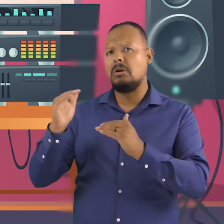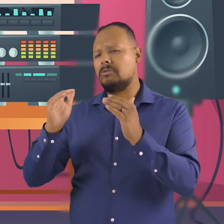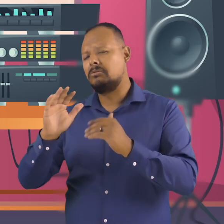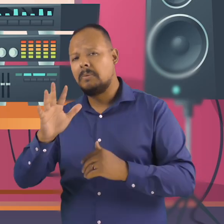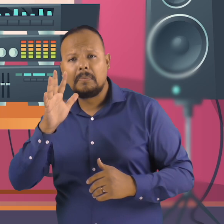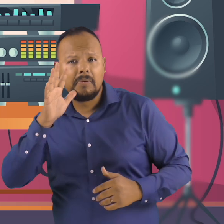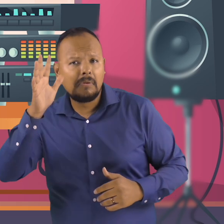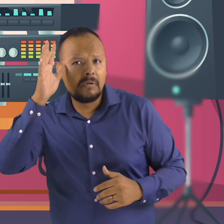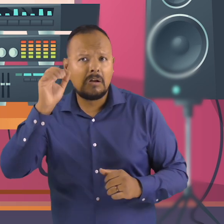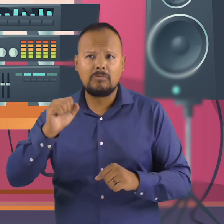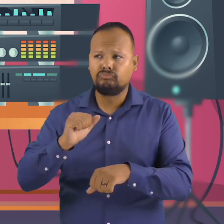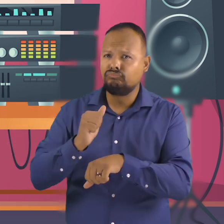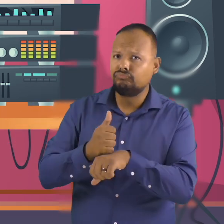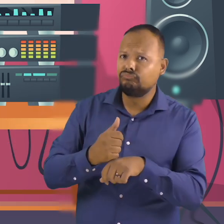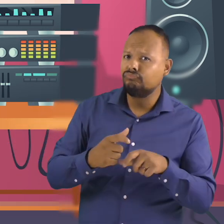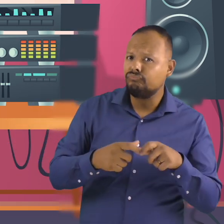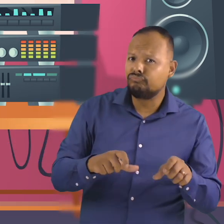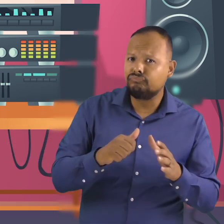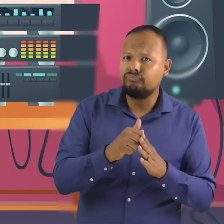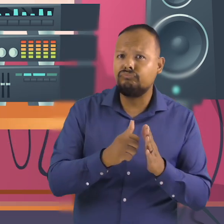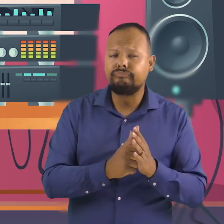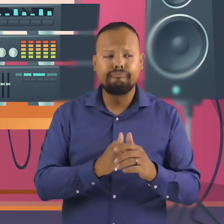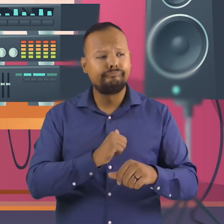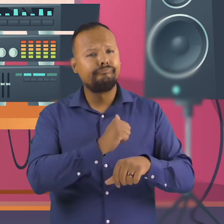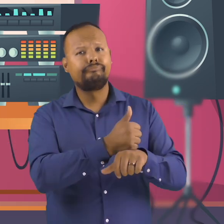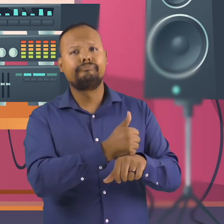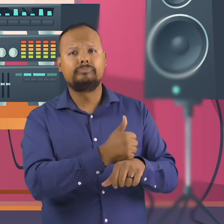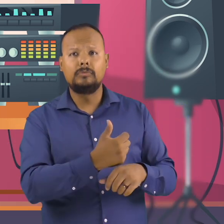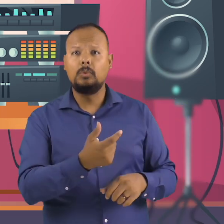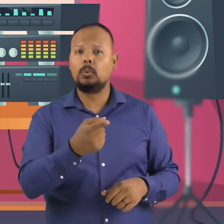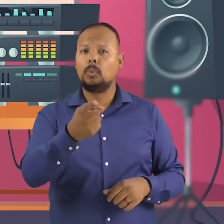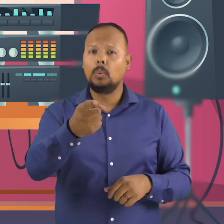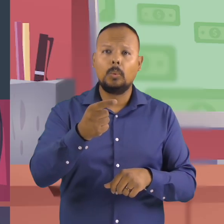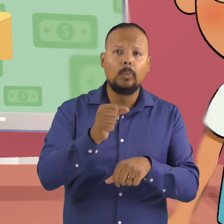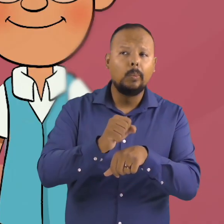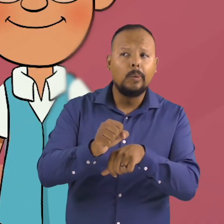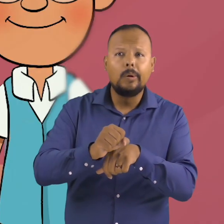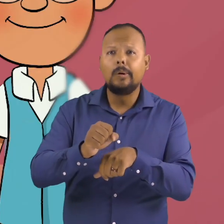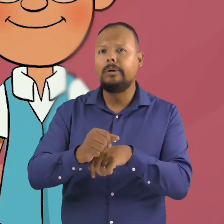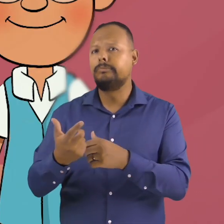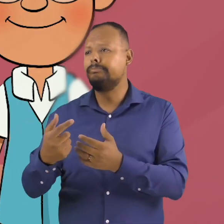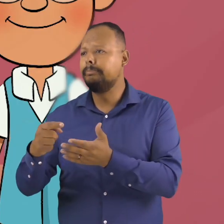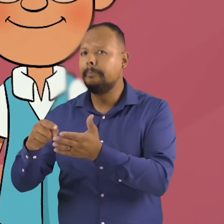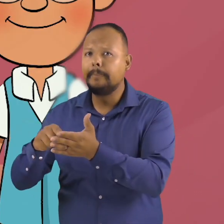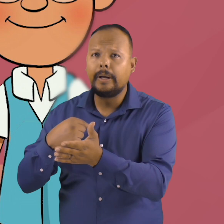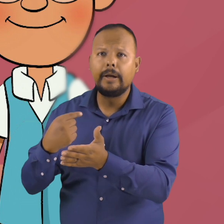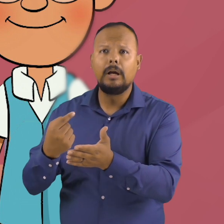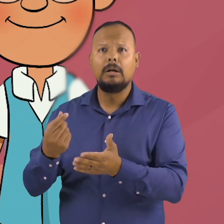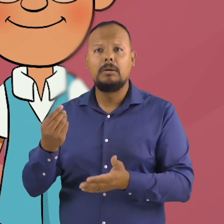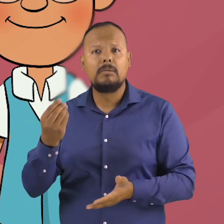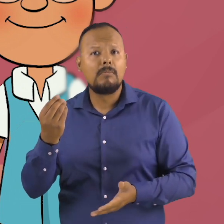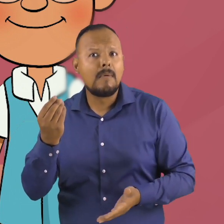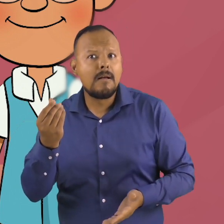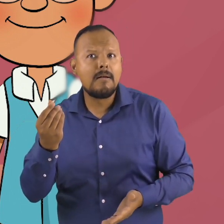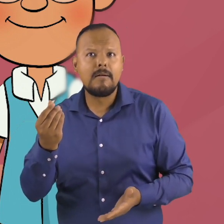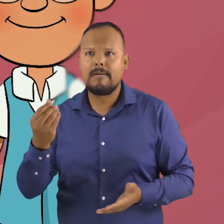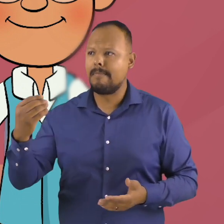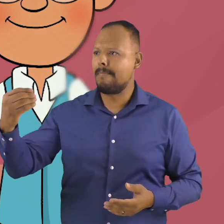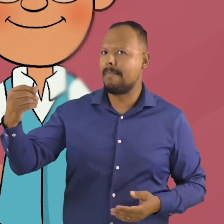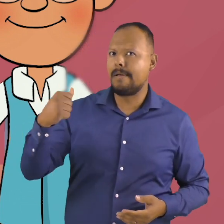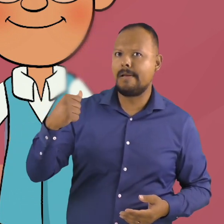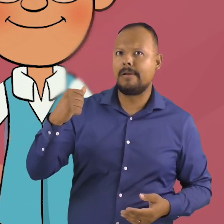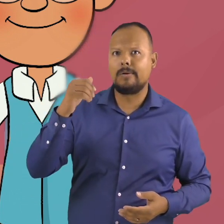When you are old enough to have a job, you will get paid. The company you work for might use Direct